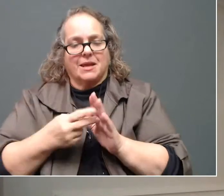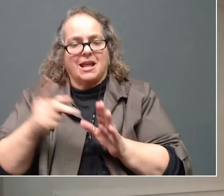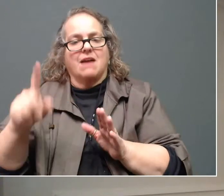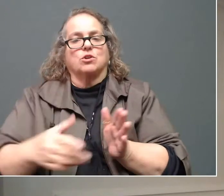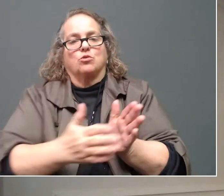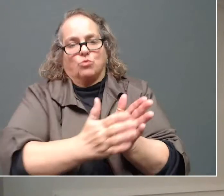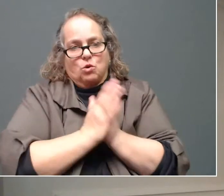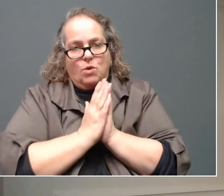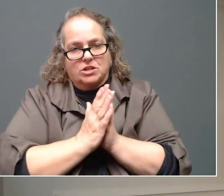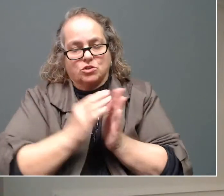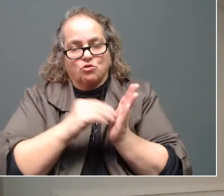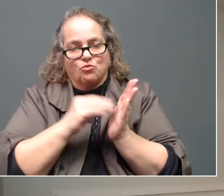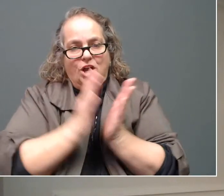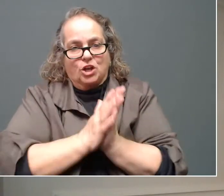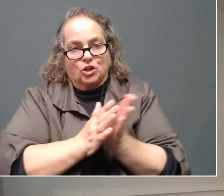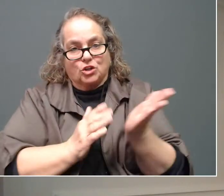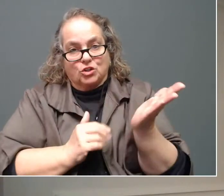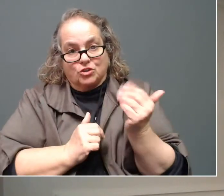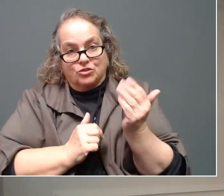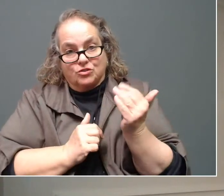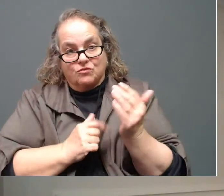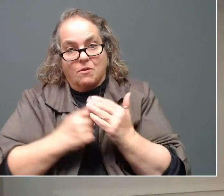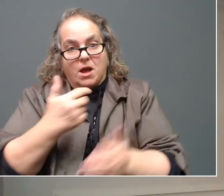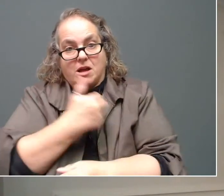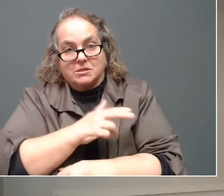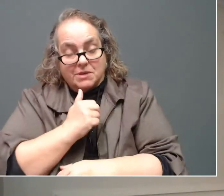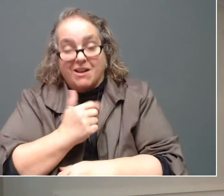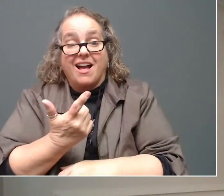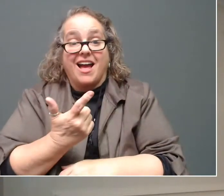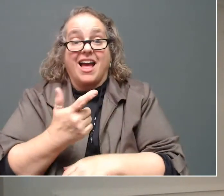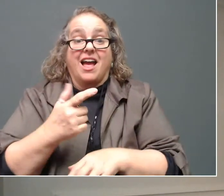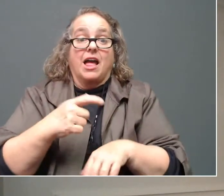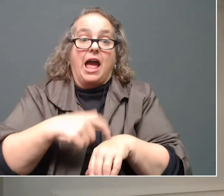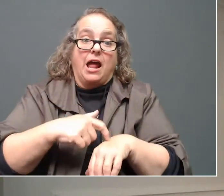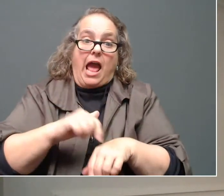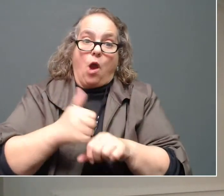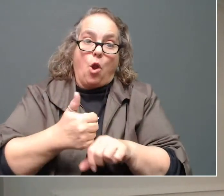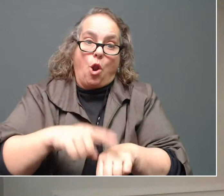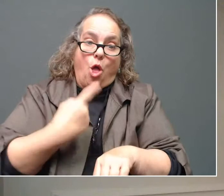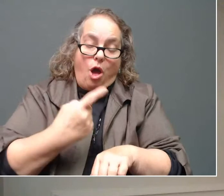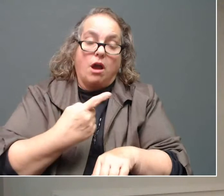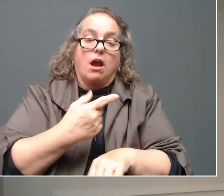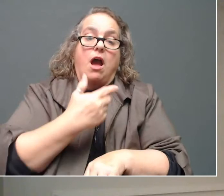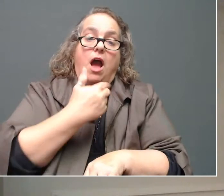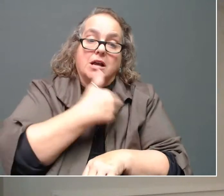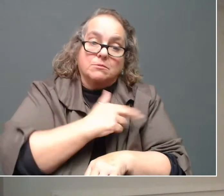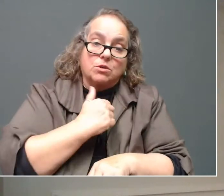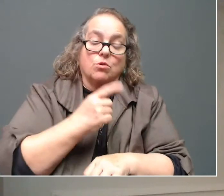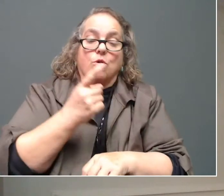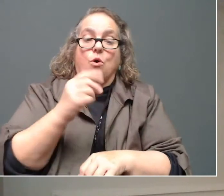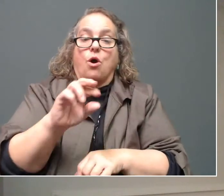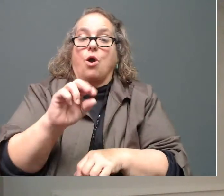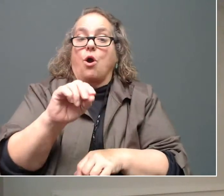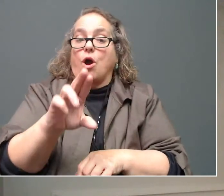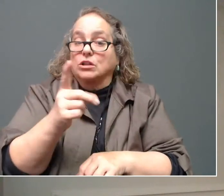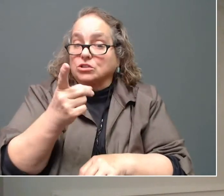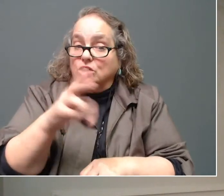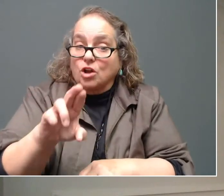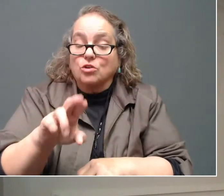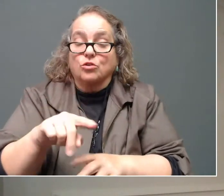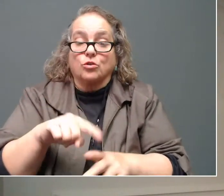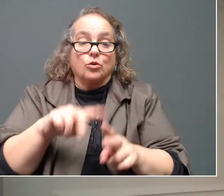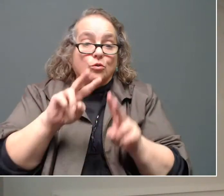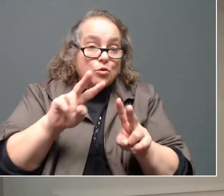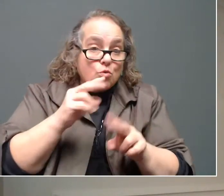Well, depending on the timeliness of this, that requires reaching out to a hospital or a doctor or someone else, a funeral home, to